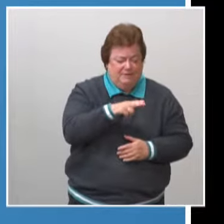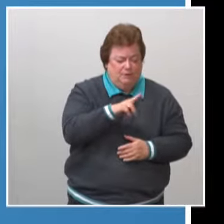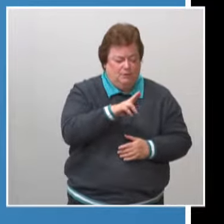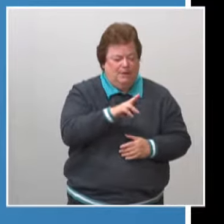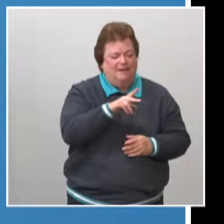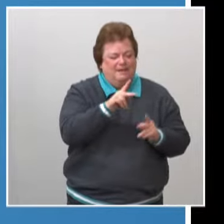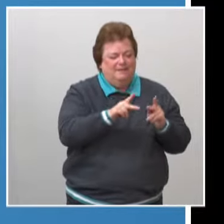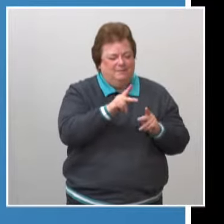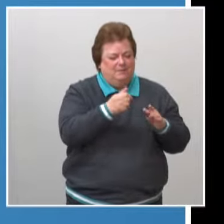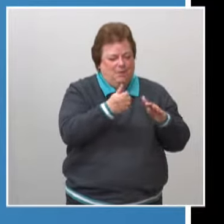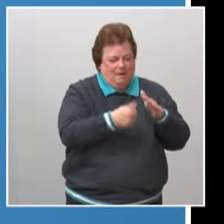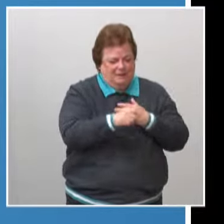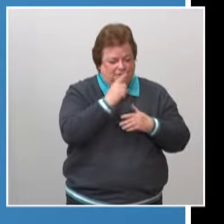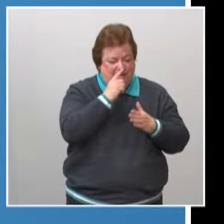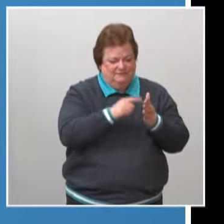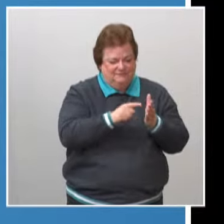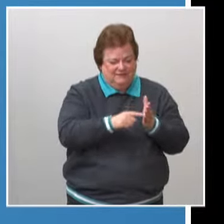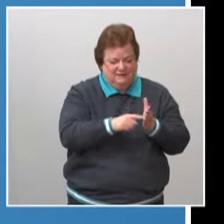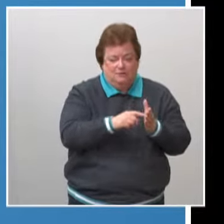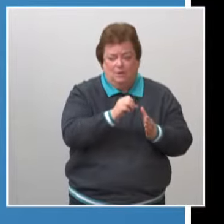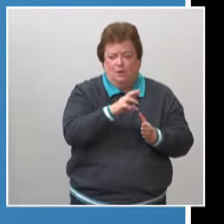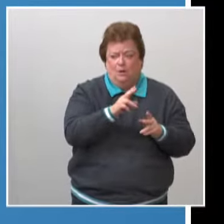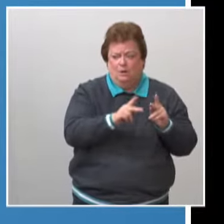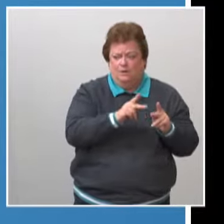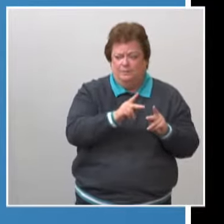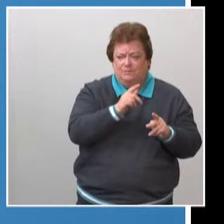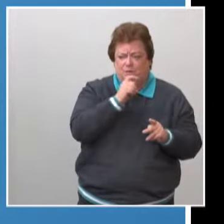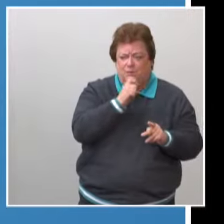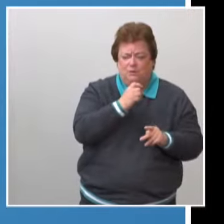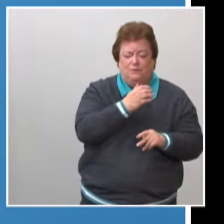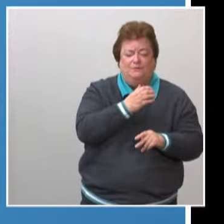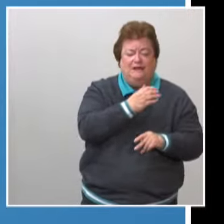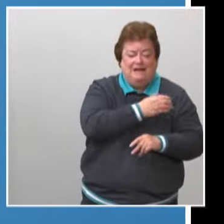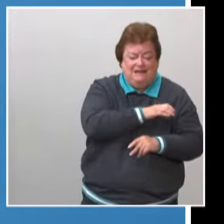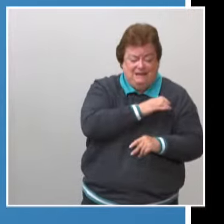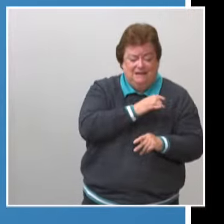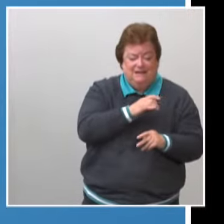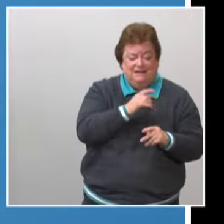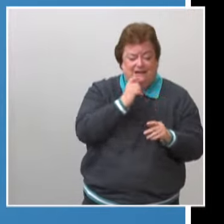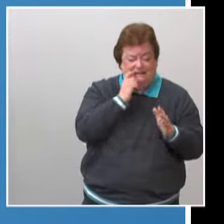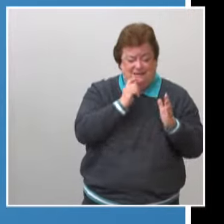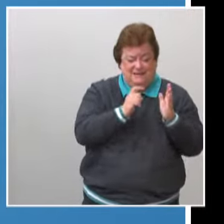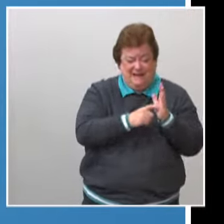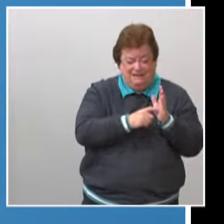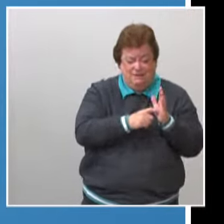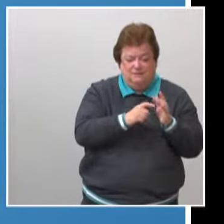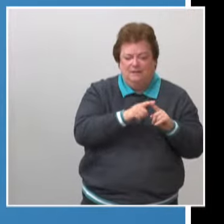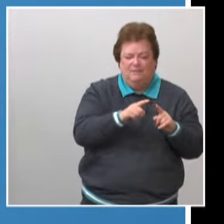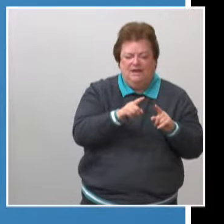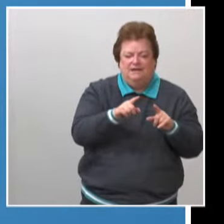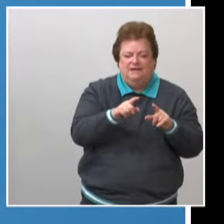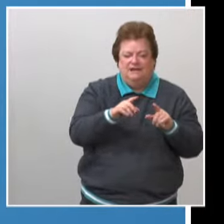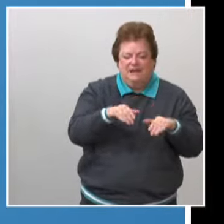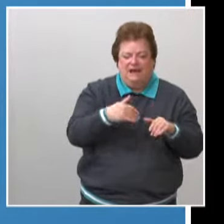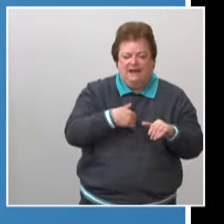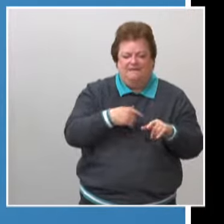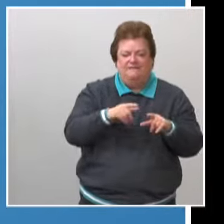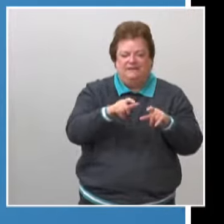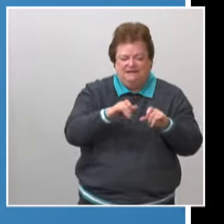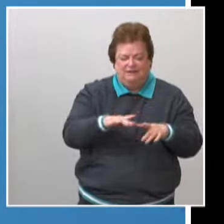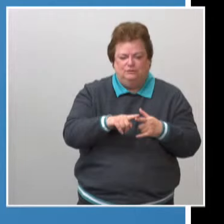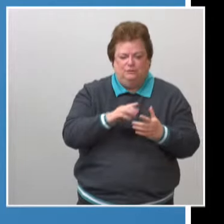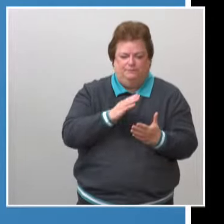under investigation, are people who have been clinically diagnosed with COVID-19 but whose diagnostic test confirming the presence of the